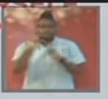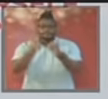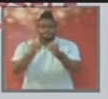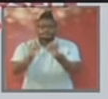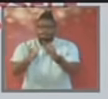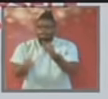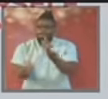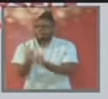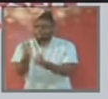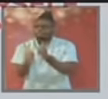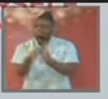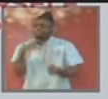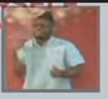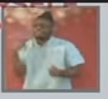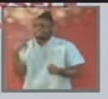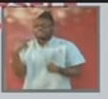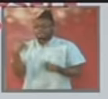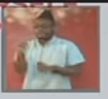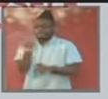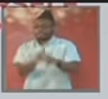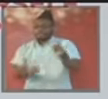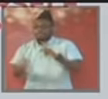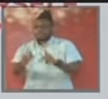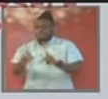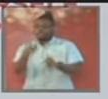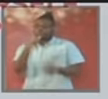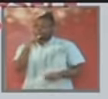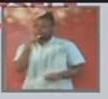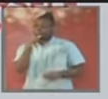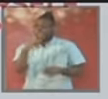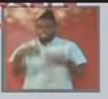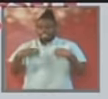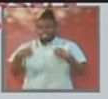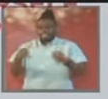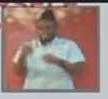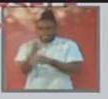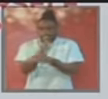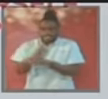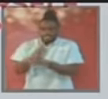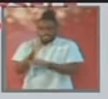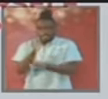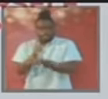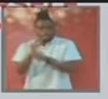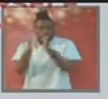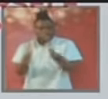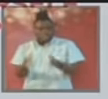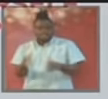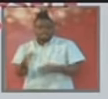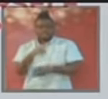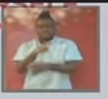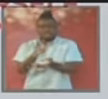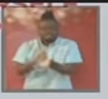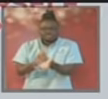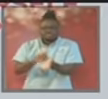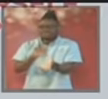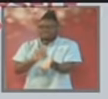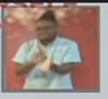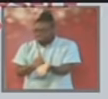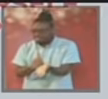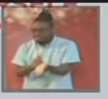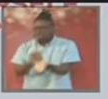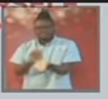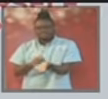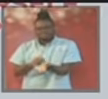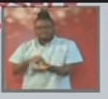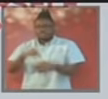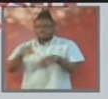at-risk people, that is healthcare workers, persons in long-stay homes. And the